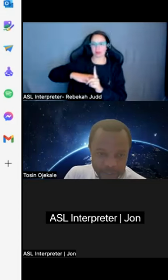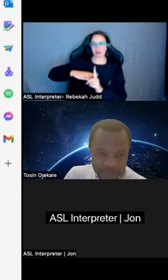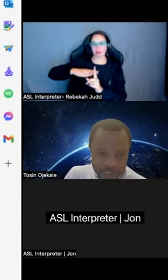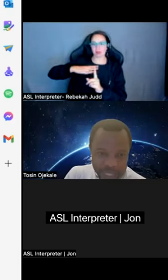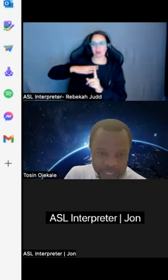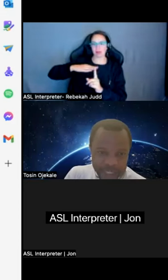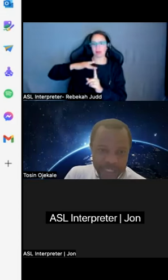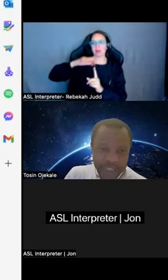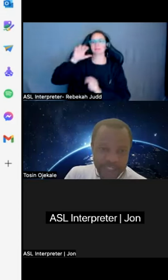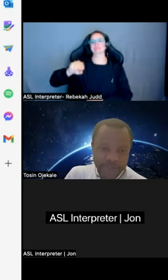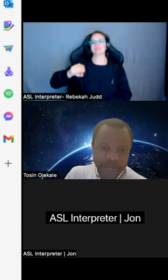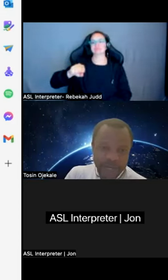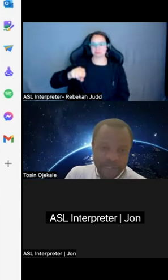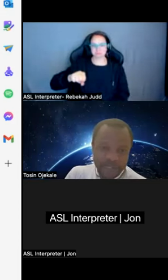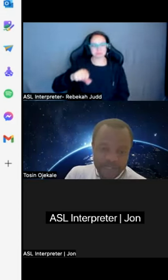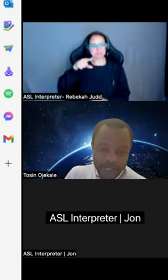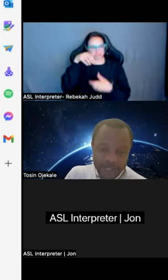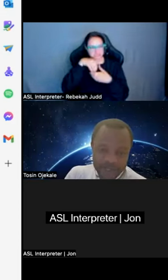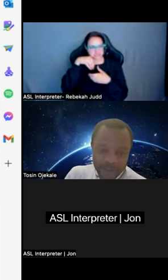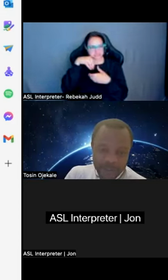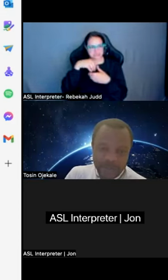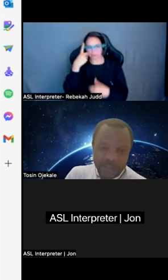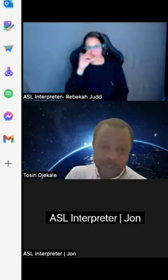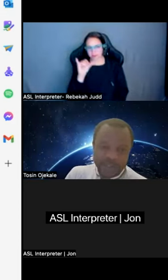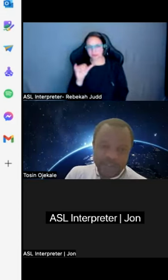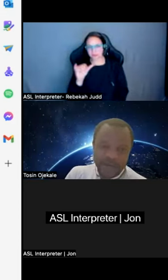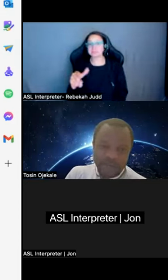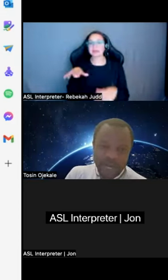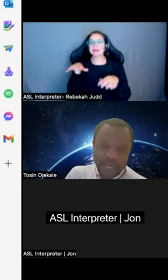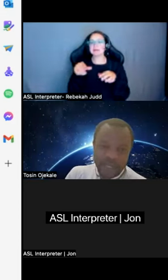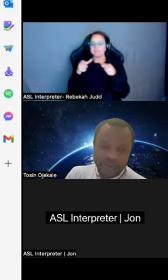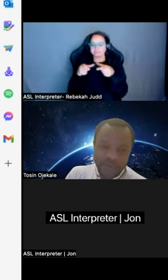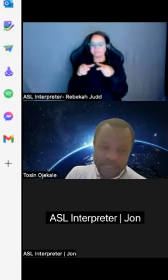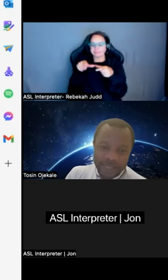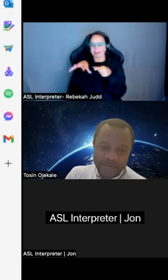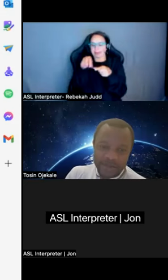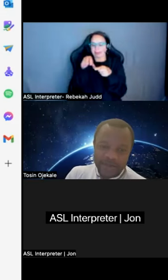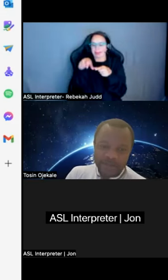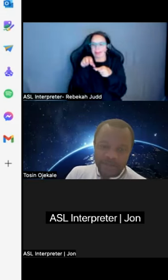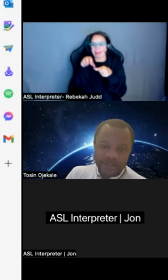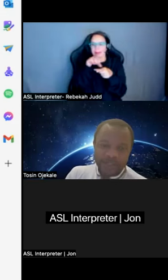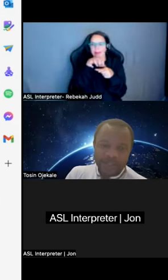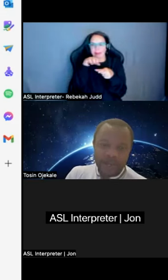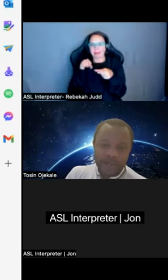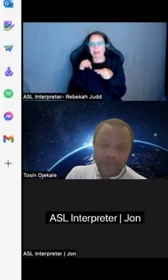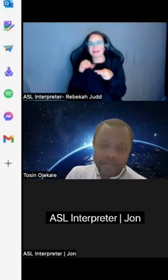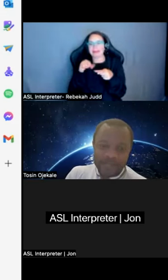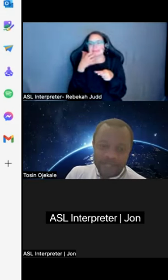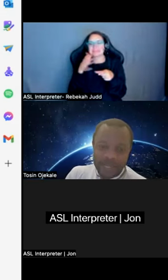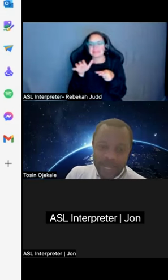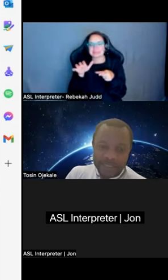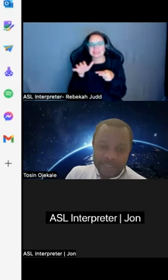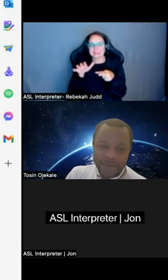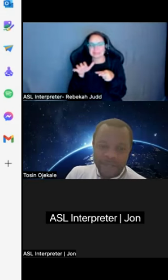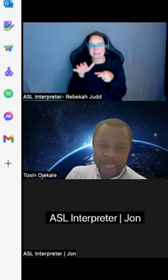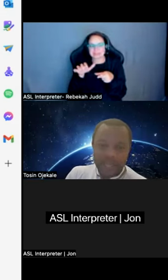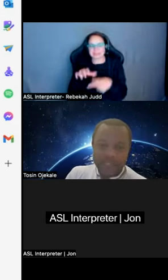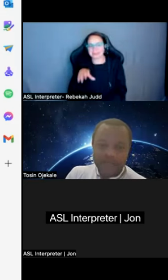what it looks like. So you have the heat collector, you have the bimetal, you have the plastic